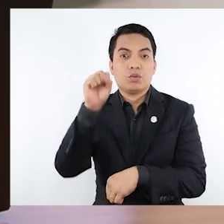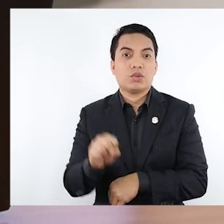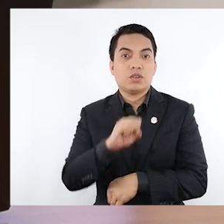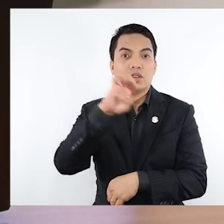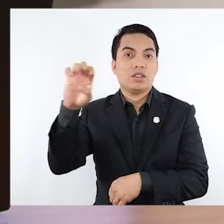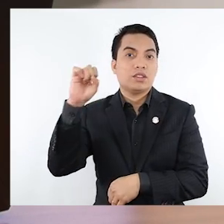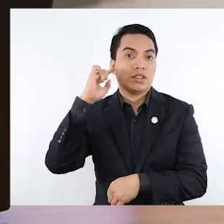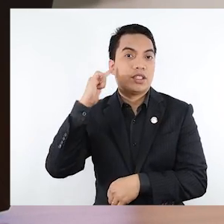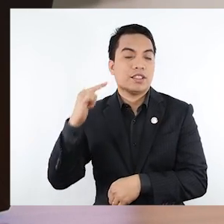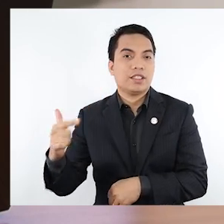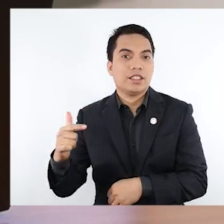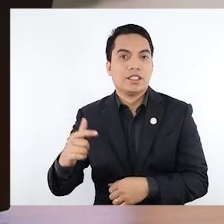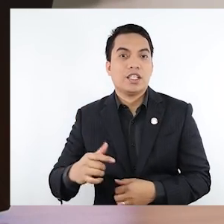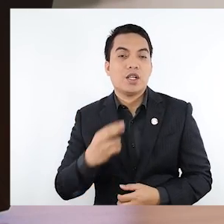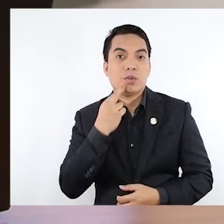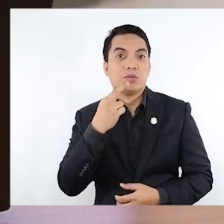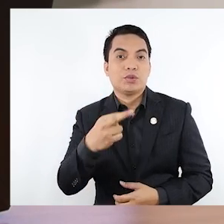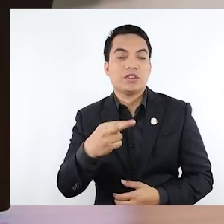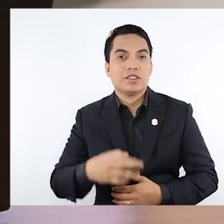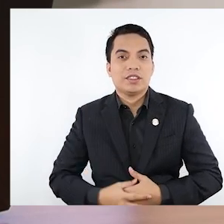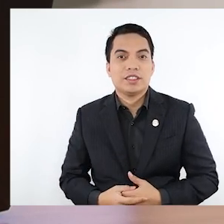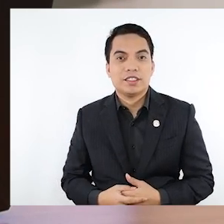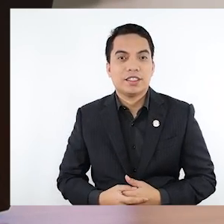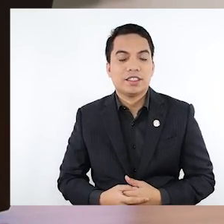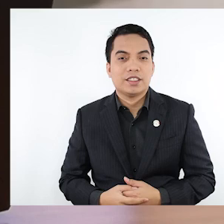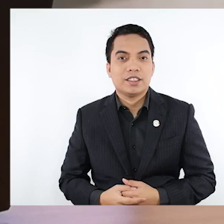Southeast California. Here's the report.